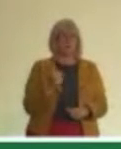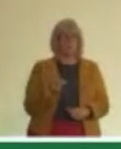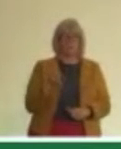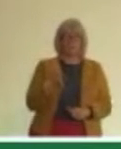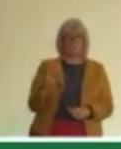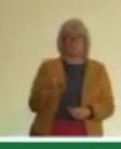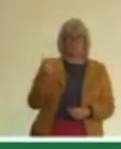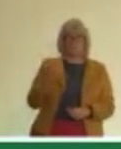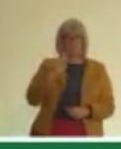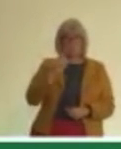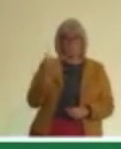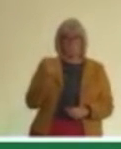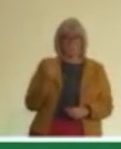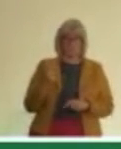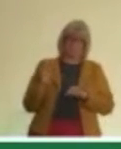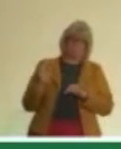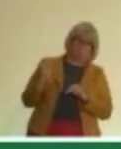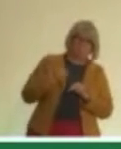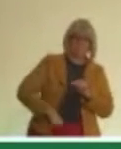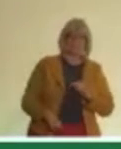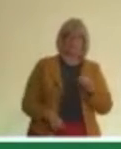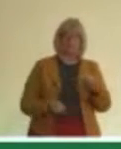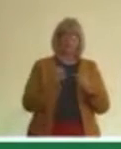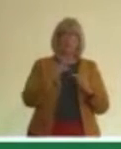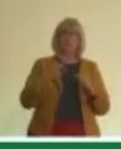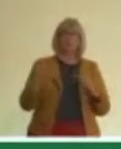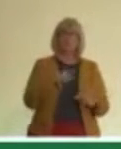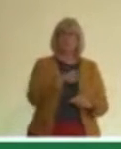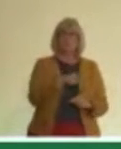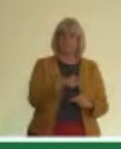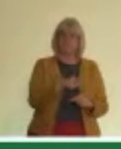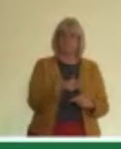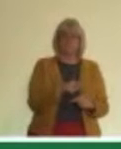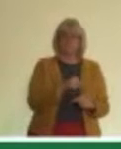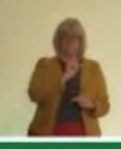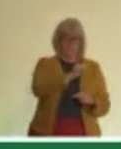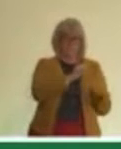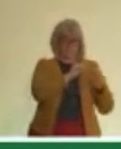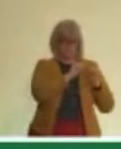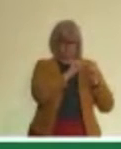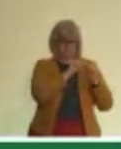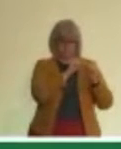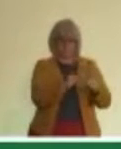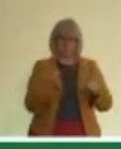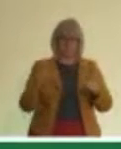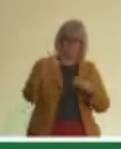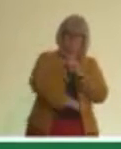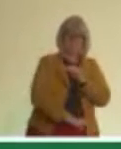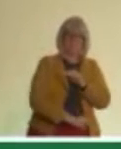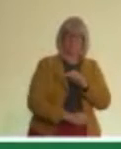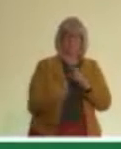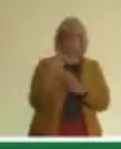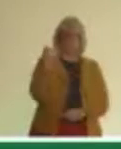the incumbent Conservative leader of the council. And the night began with Councillor Tor Pingree.